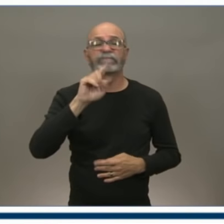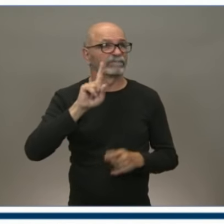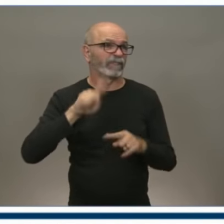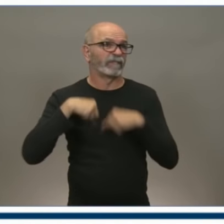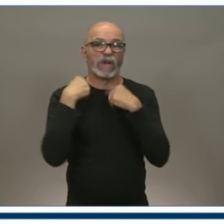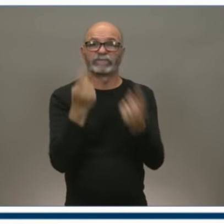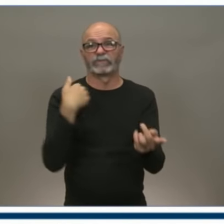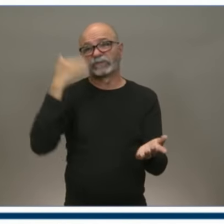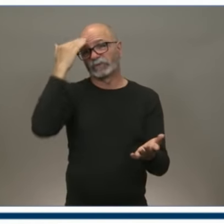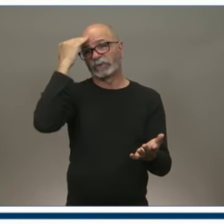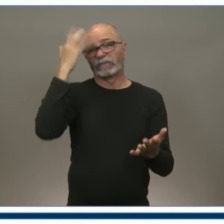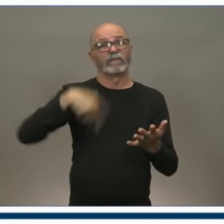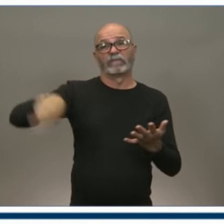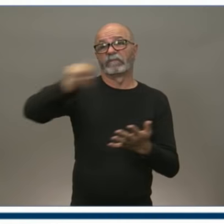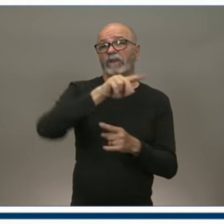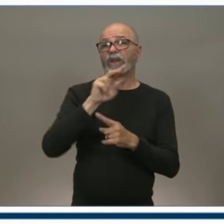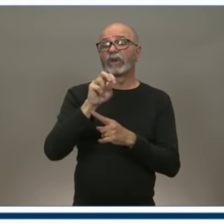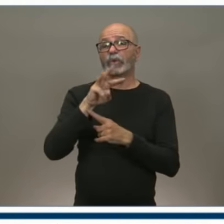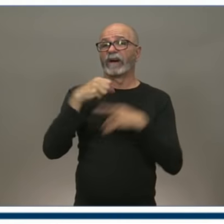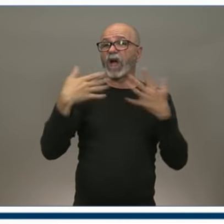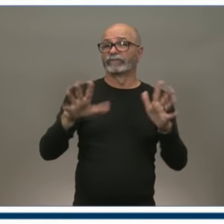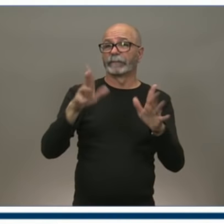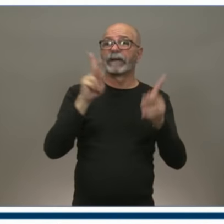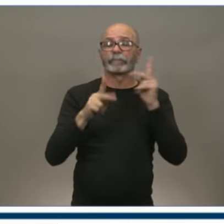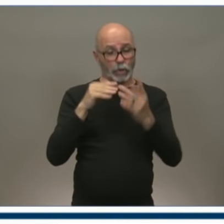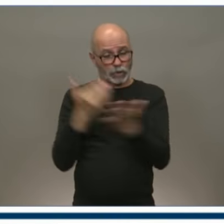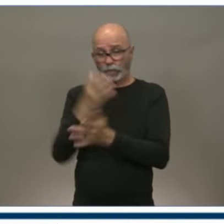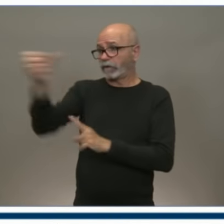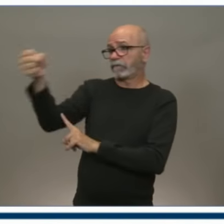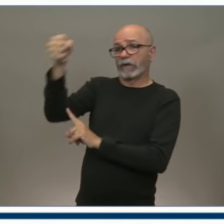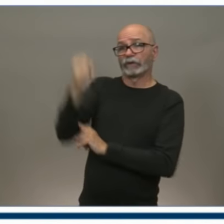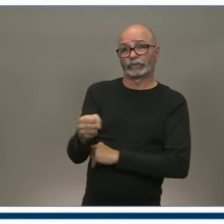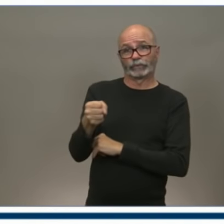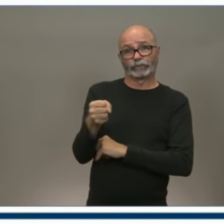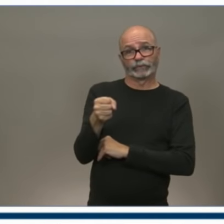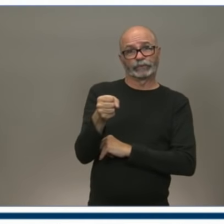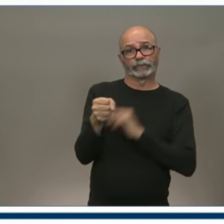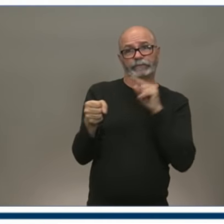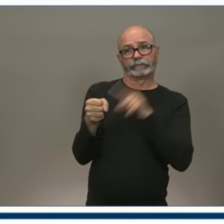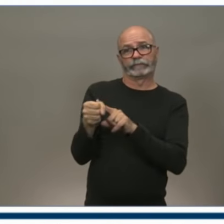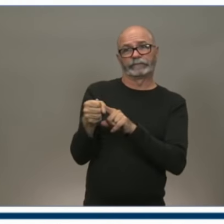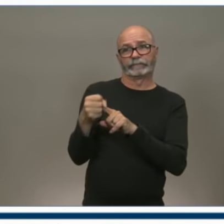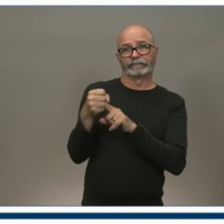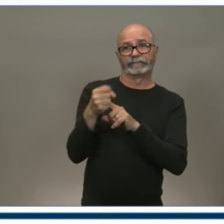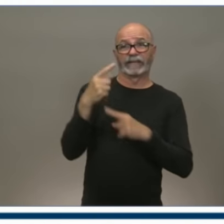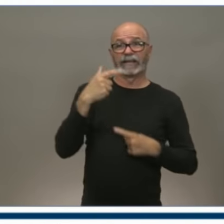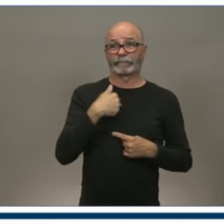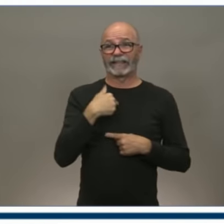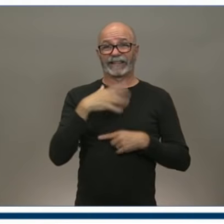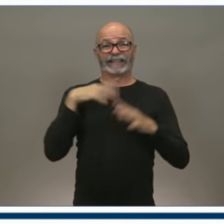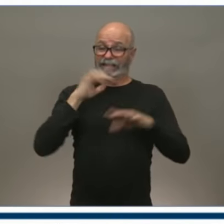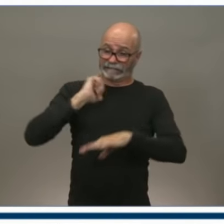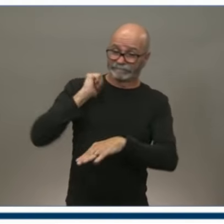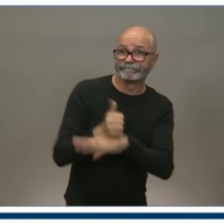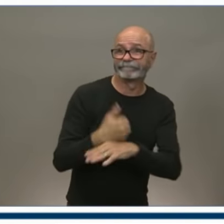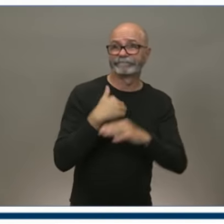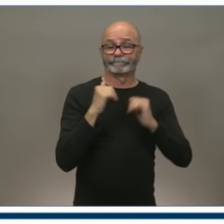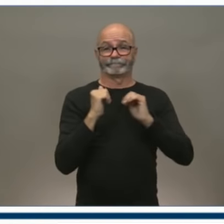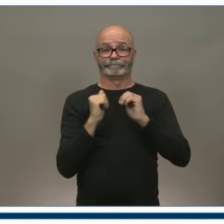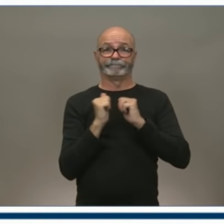that we are selecting a new premier now, and it would be inappropriate for me to go set a policy path for them. They will determine that when they get